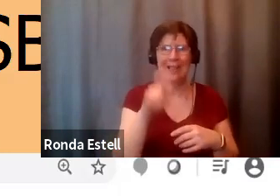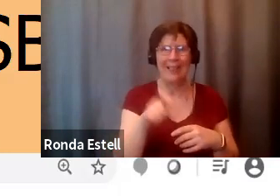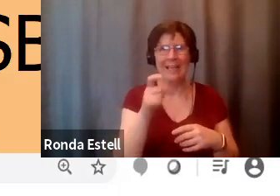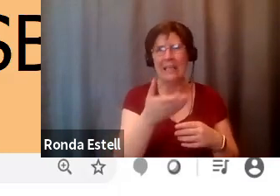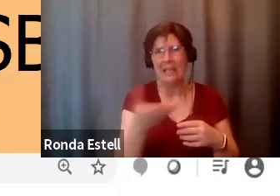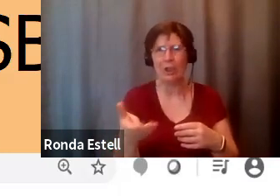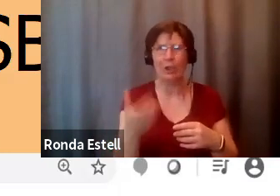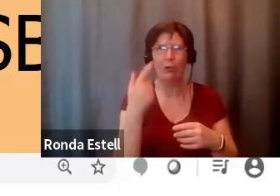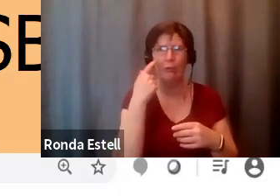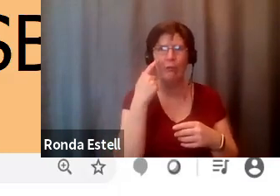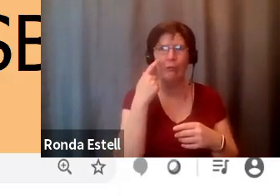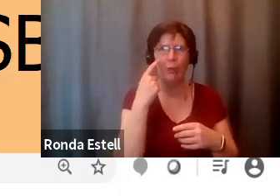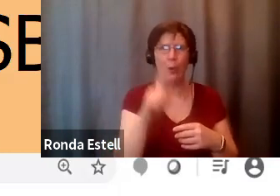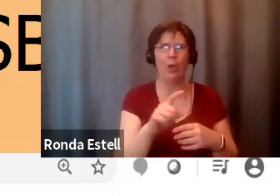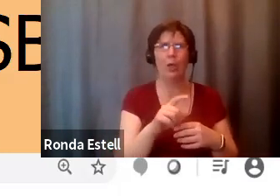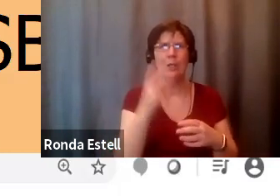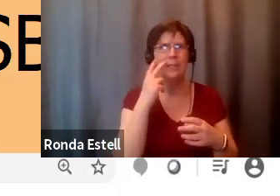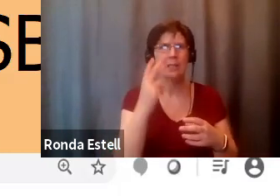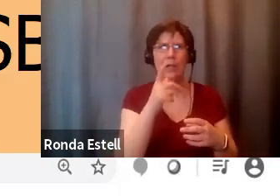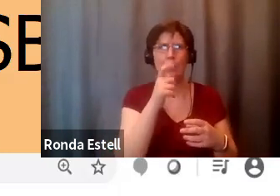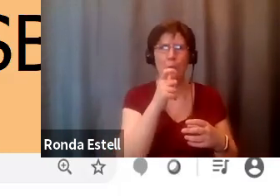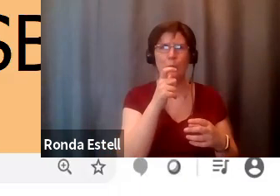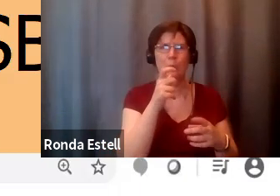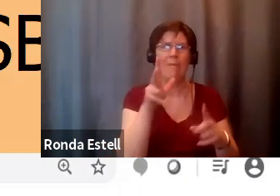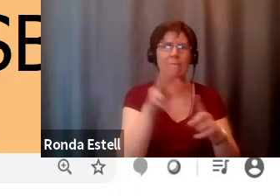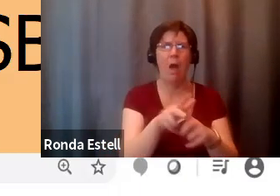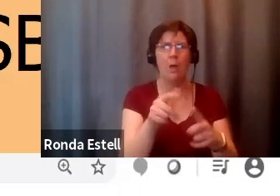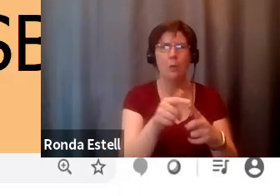here to see who's filed to be